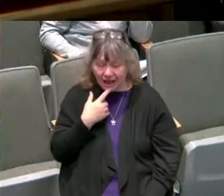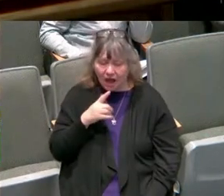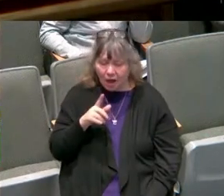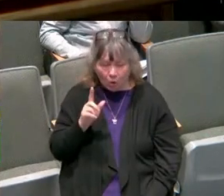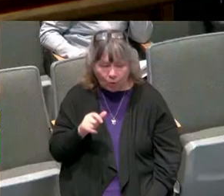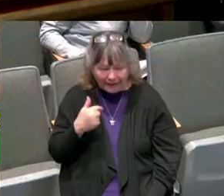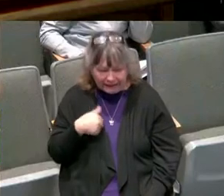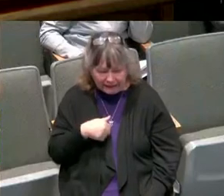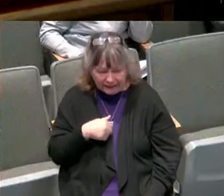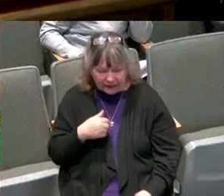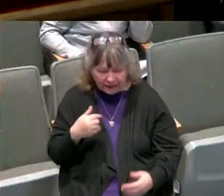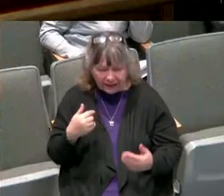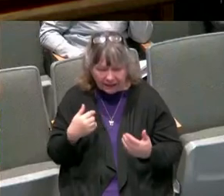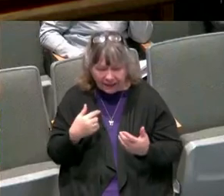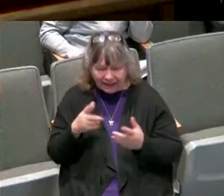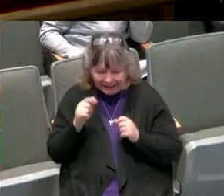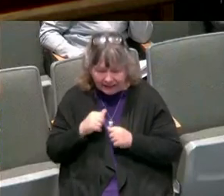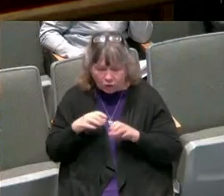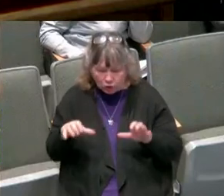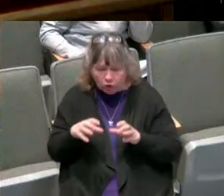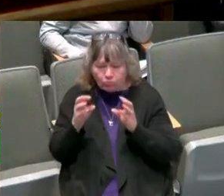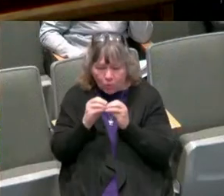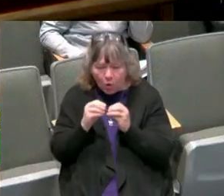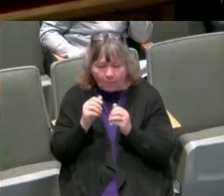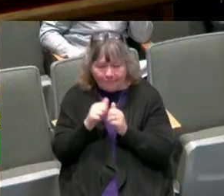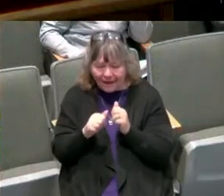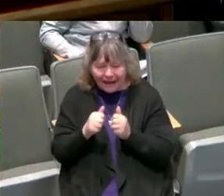do more with less